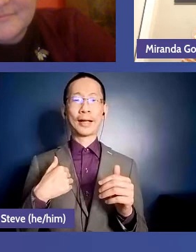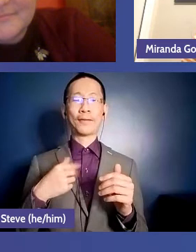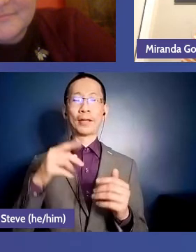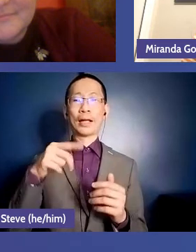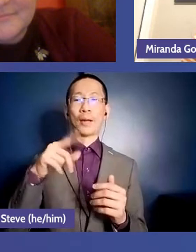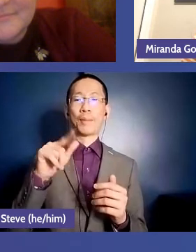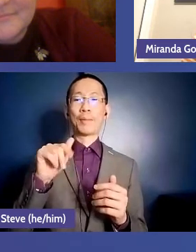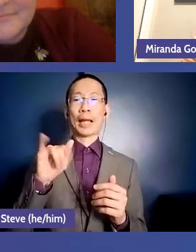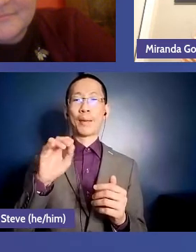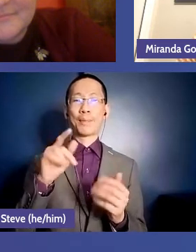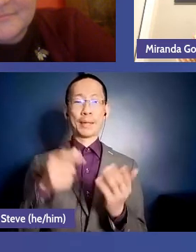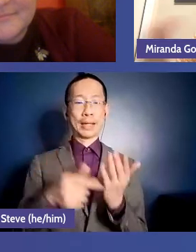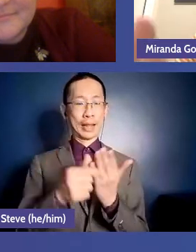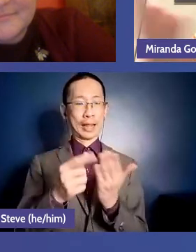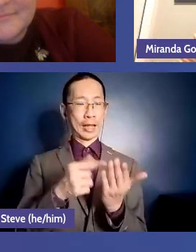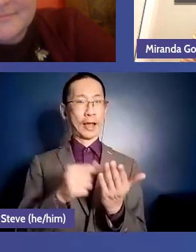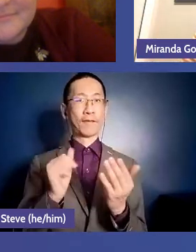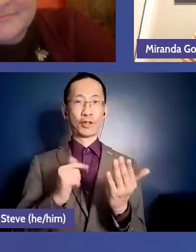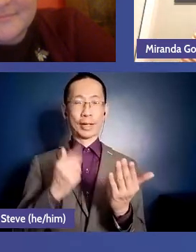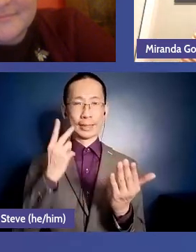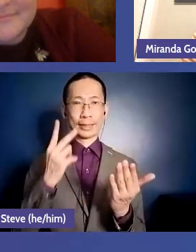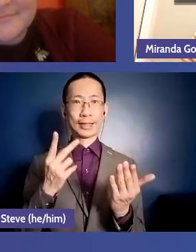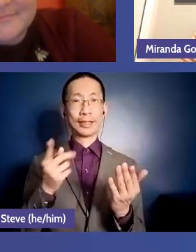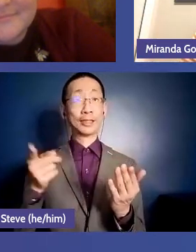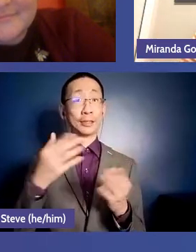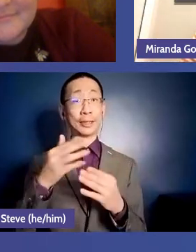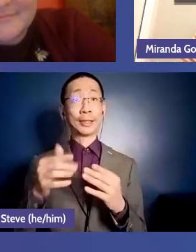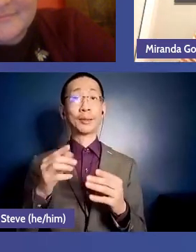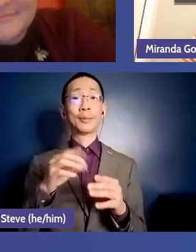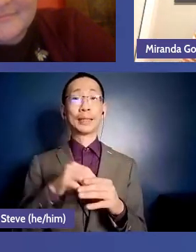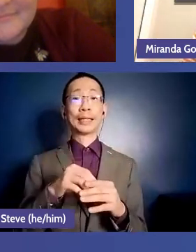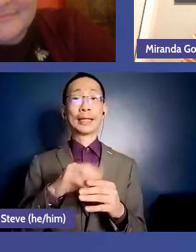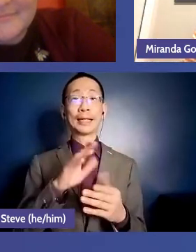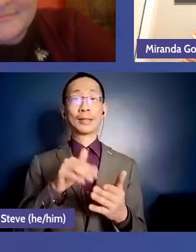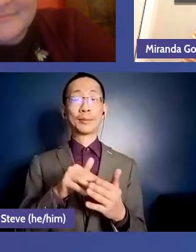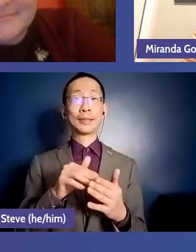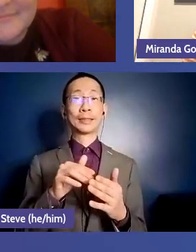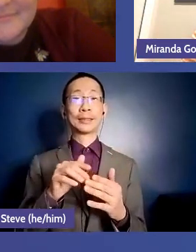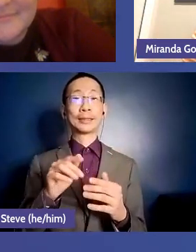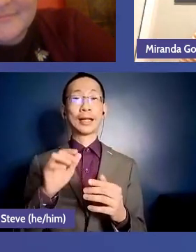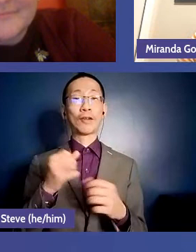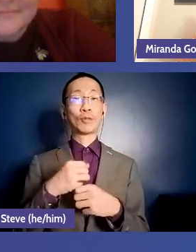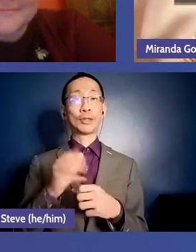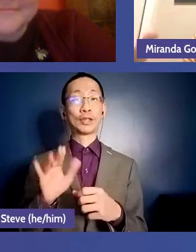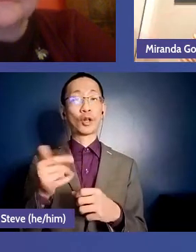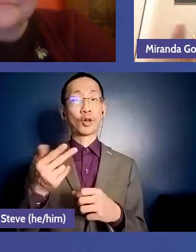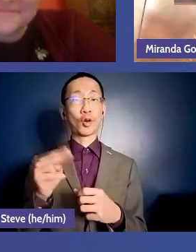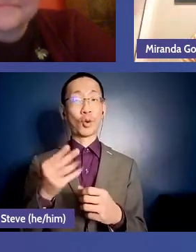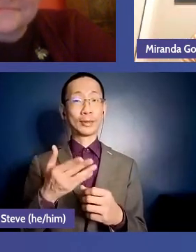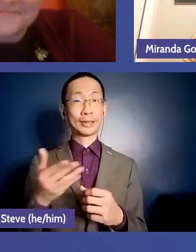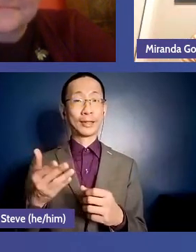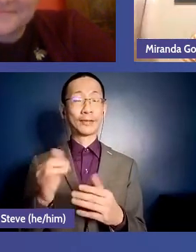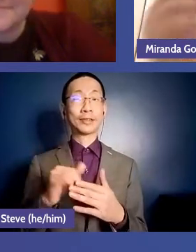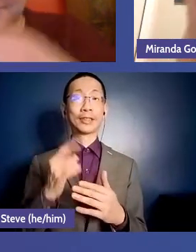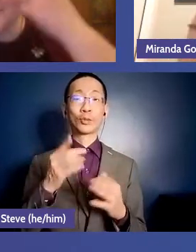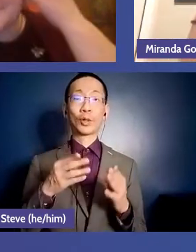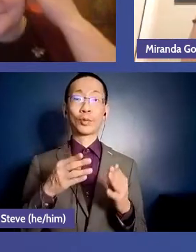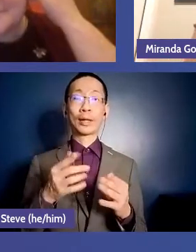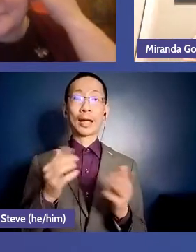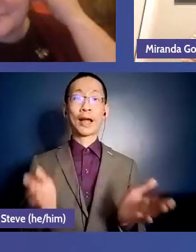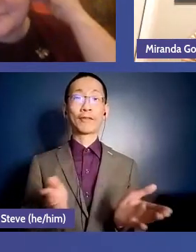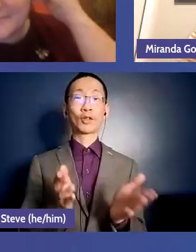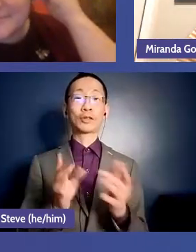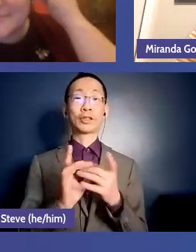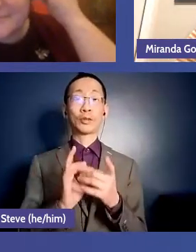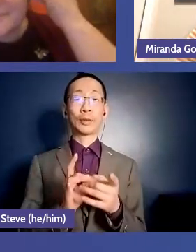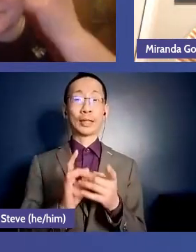up being in the midst of lead producing her own stuff. So like that is one way that I've cultivated a